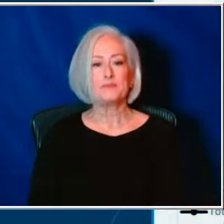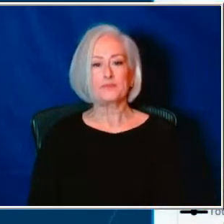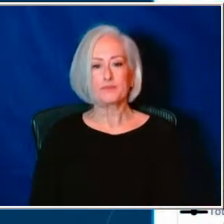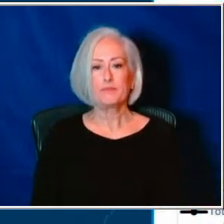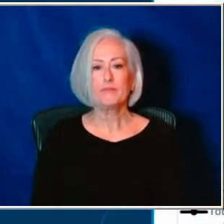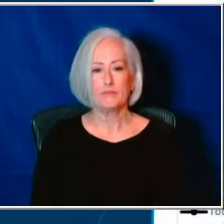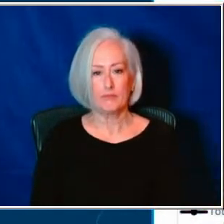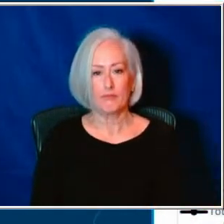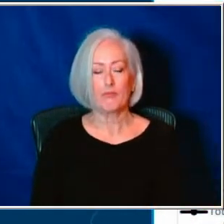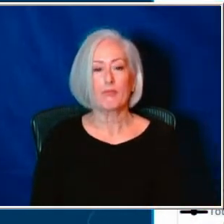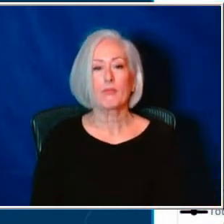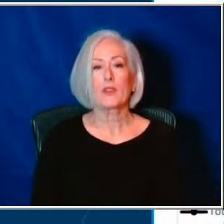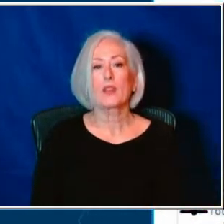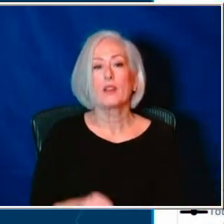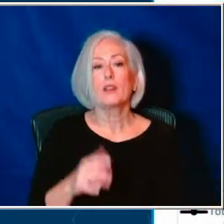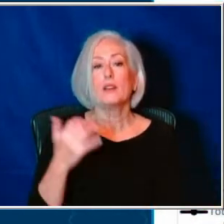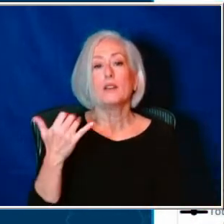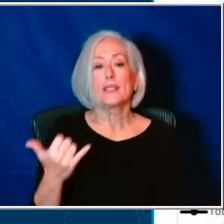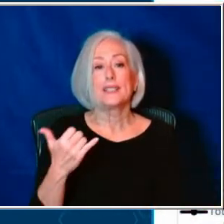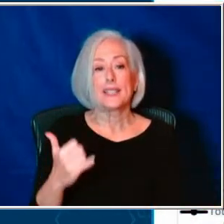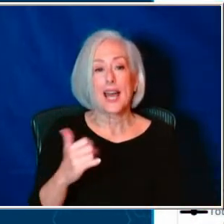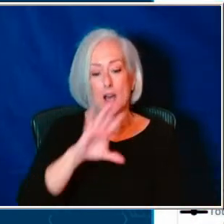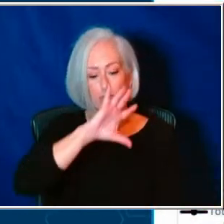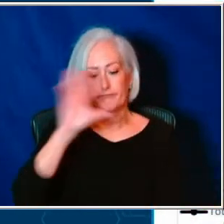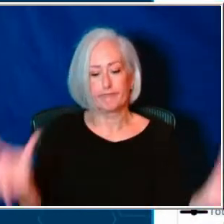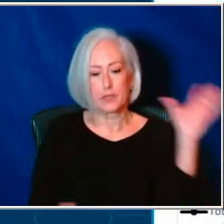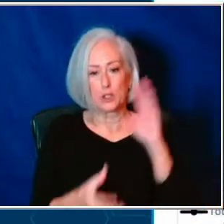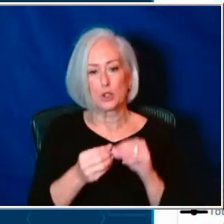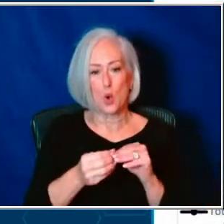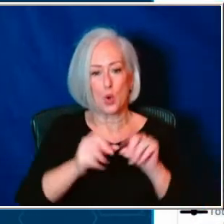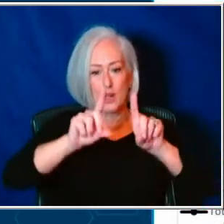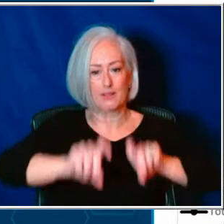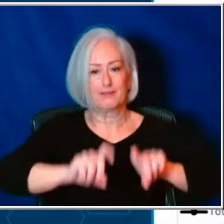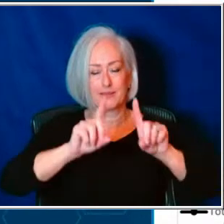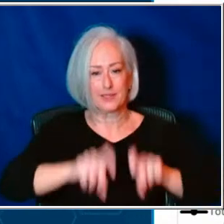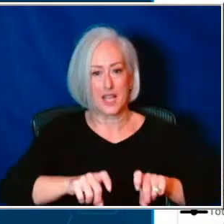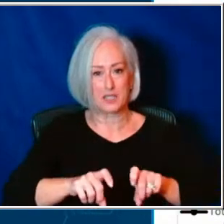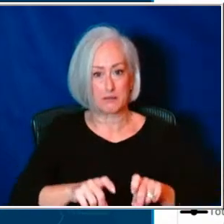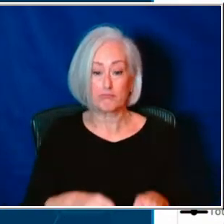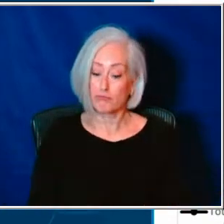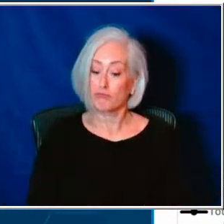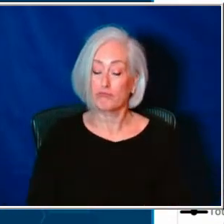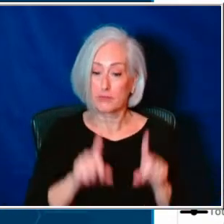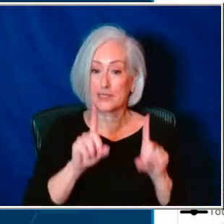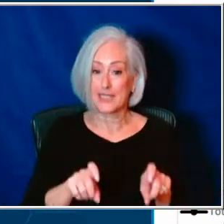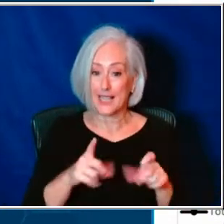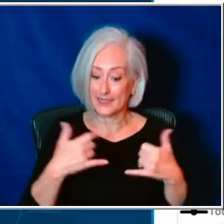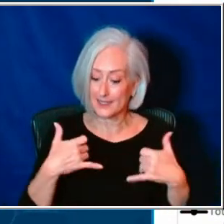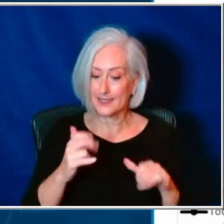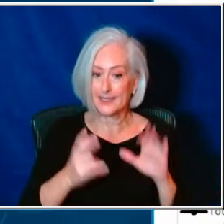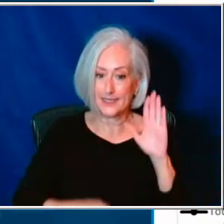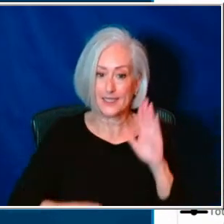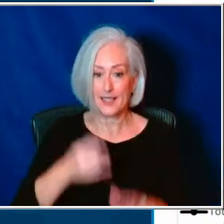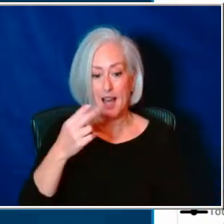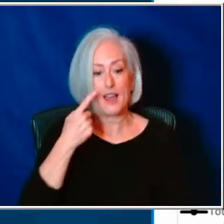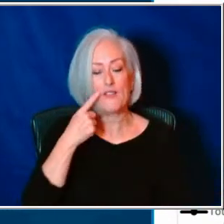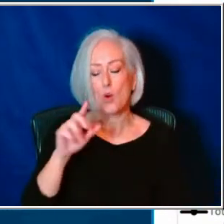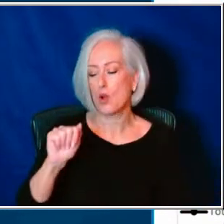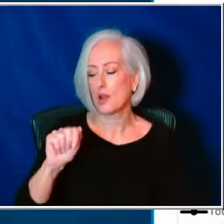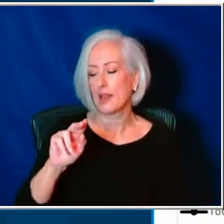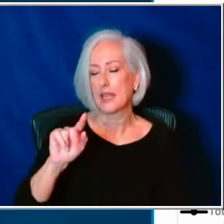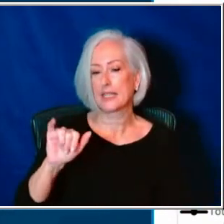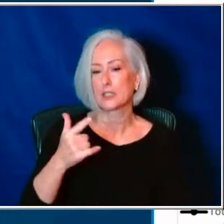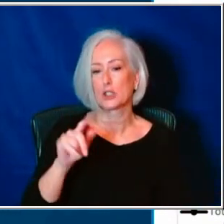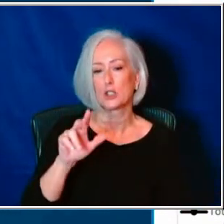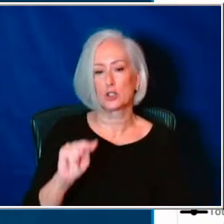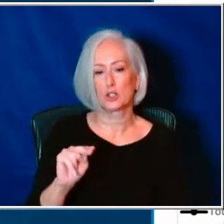from there, we're looking at our total tests. The tests remain high as well. These are both antigen and PCR tests, so a lot of these are going to be performed